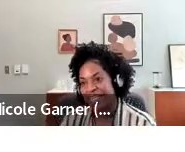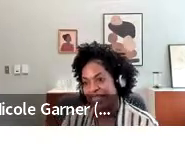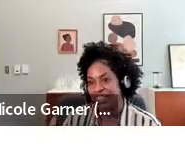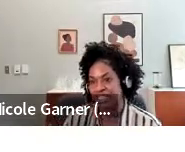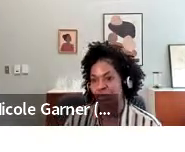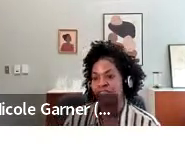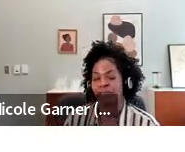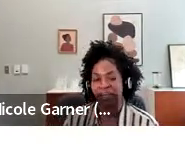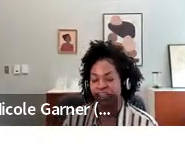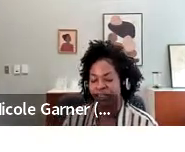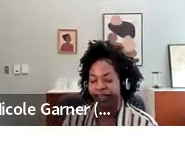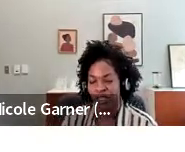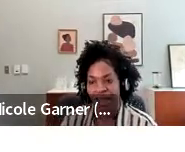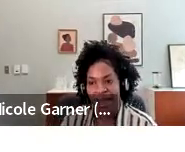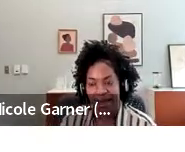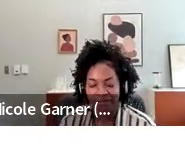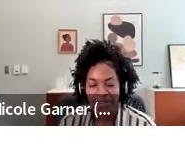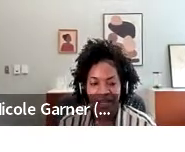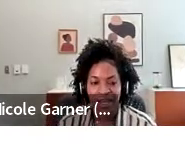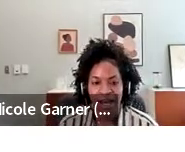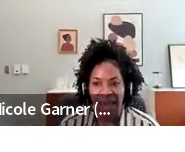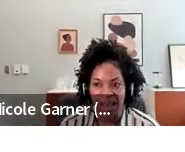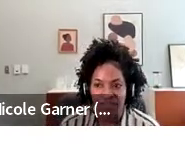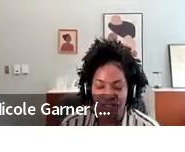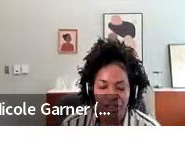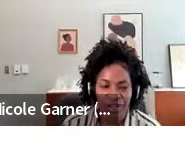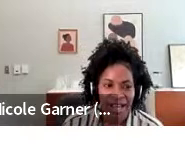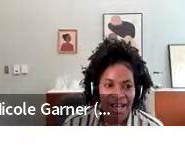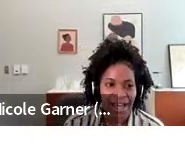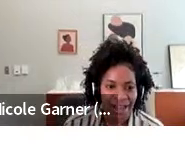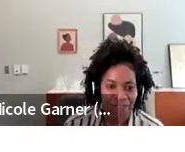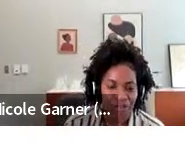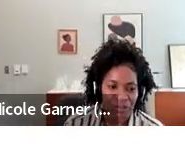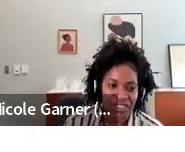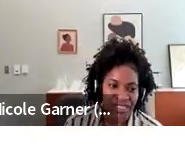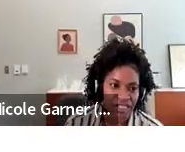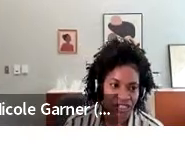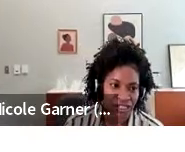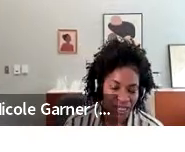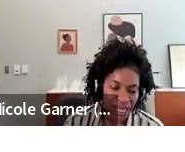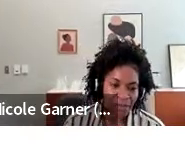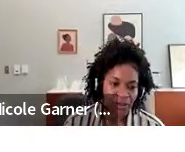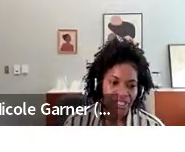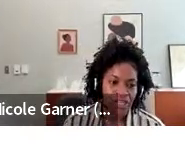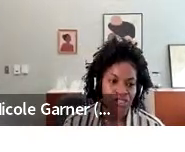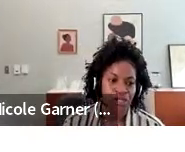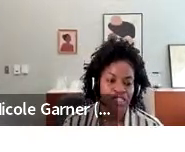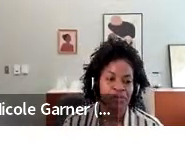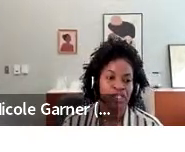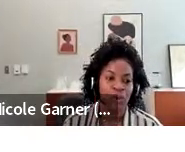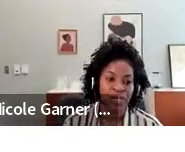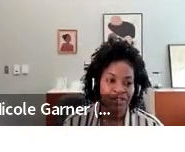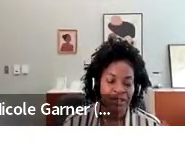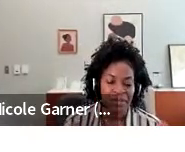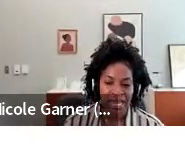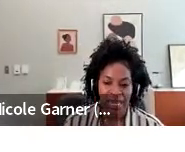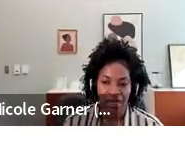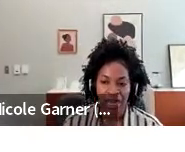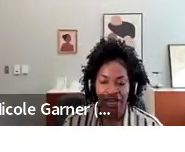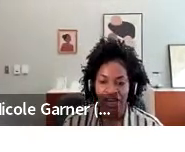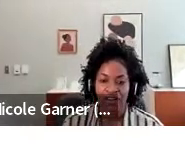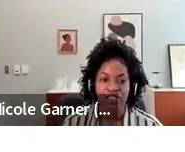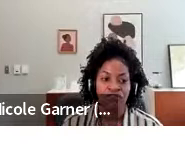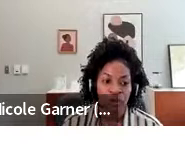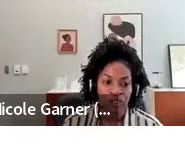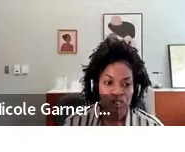slide deck and any additional information that you have after the presentation. But within our service pillar, one of the